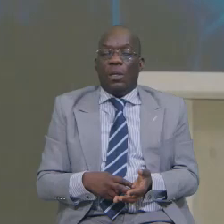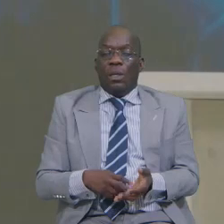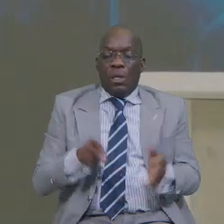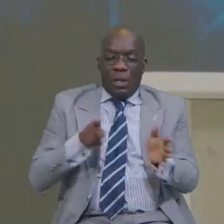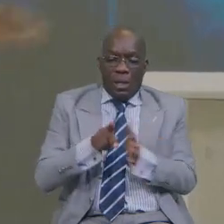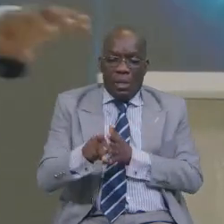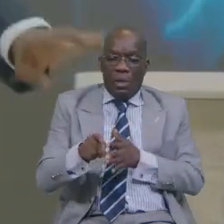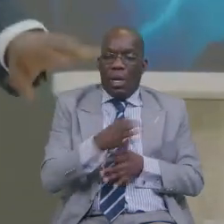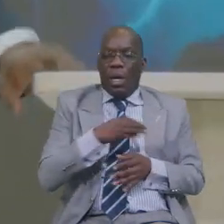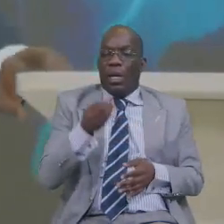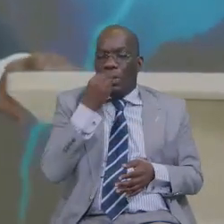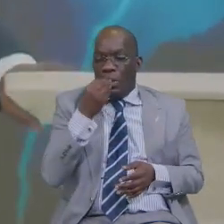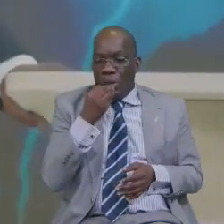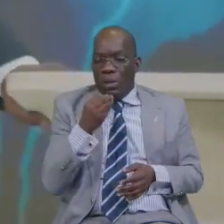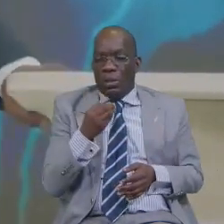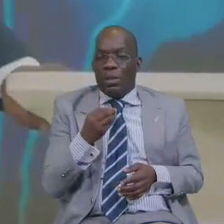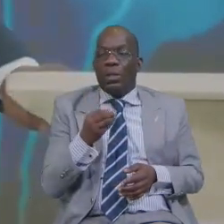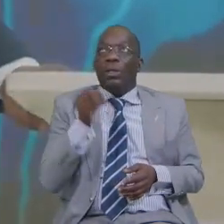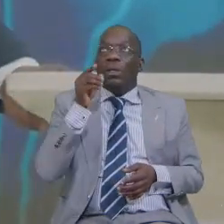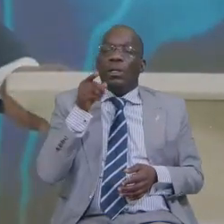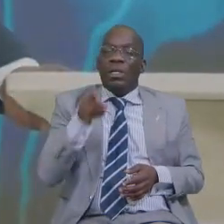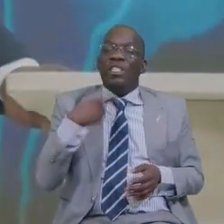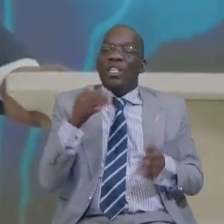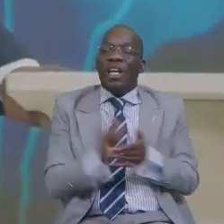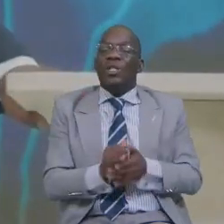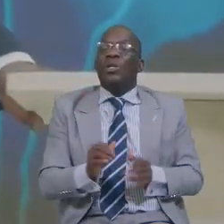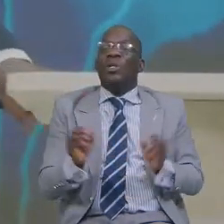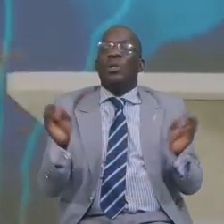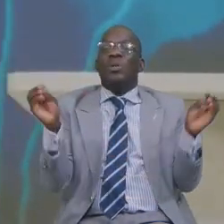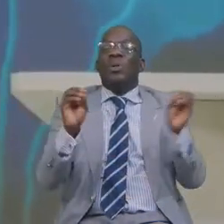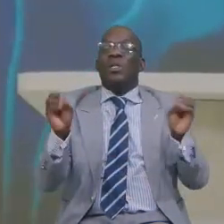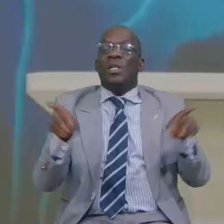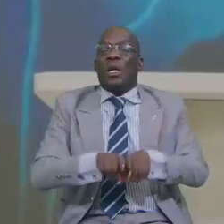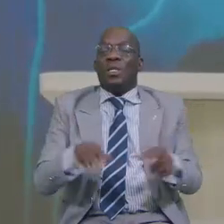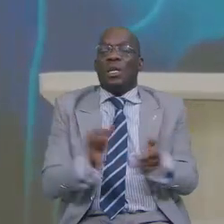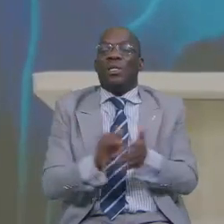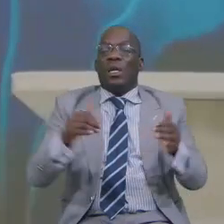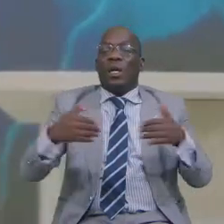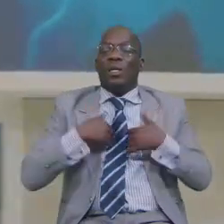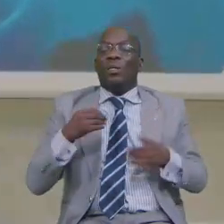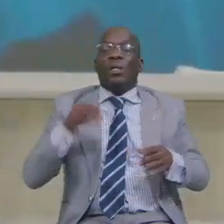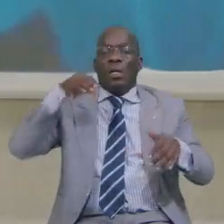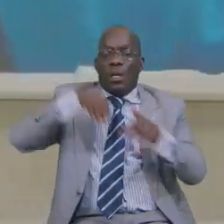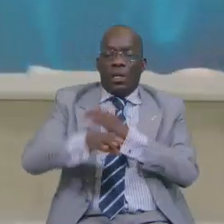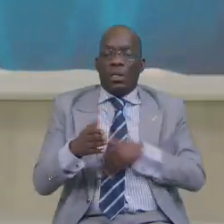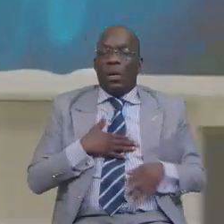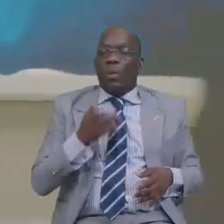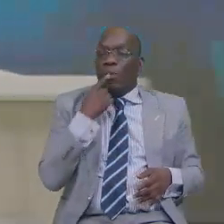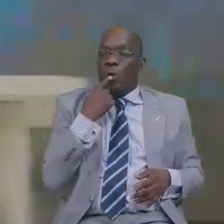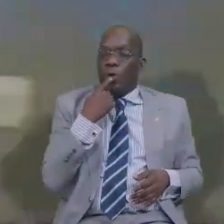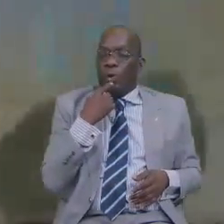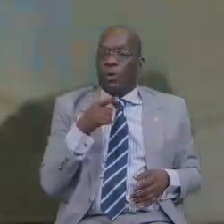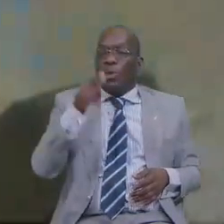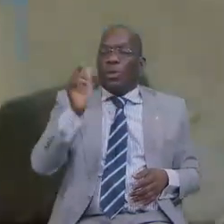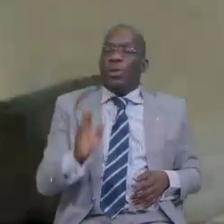I cannot. Nothing like that has entered my mouth before. And God said, what